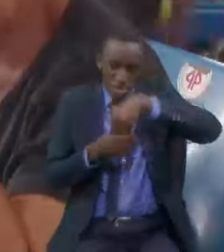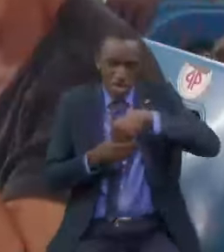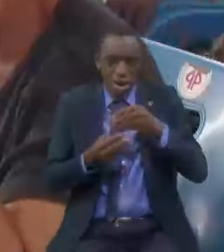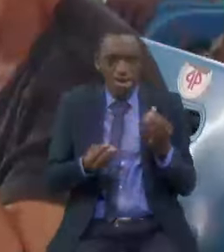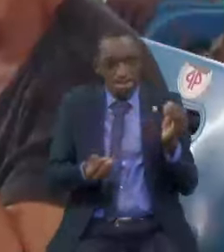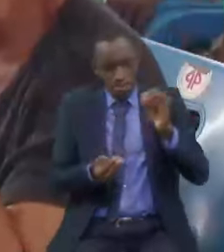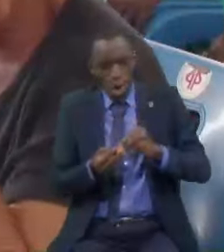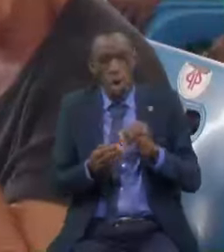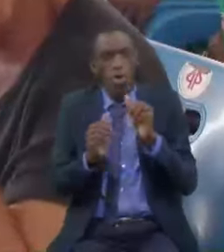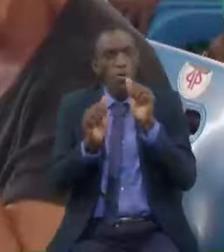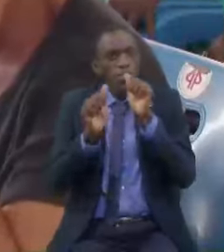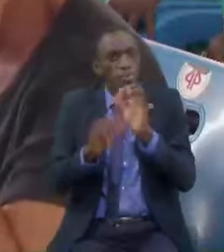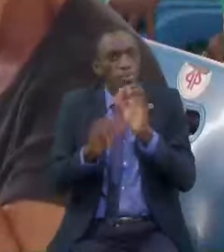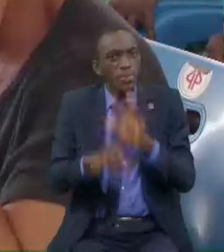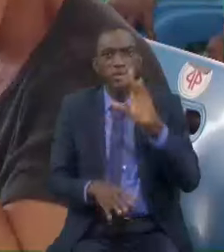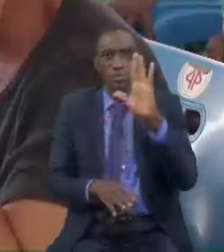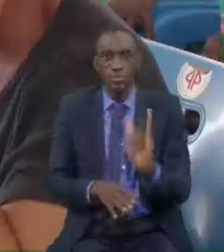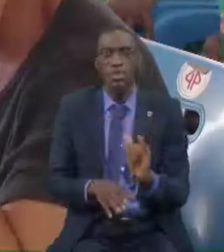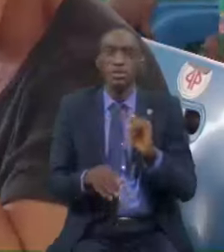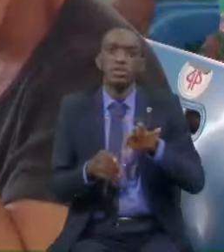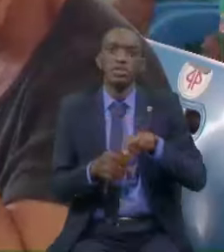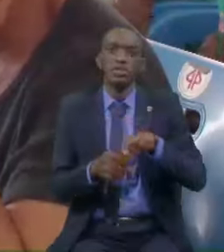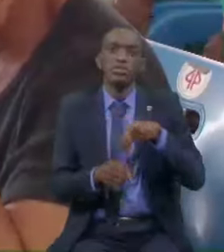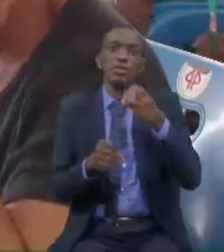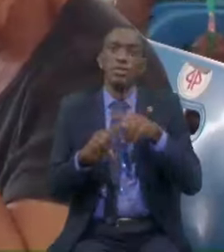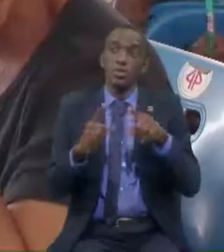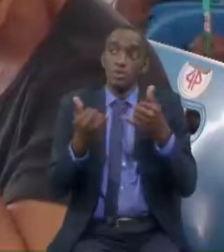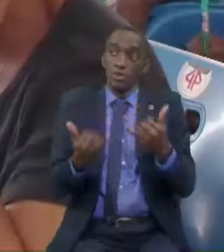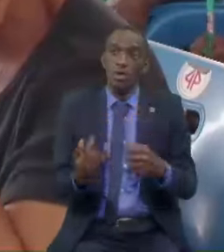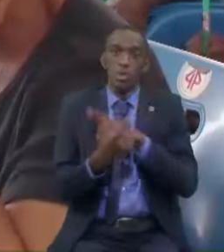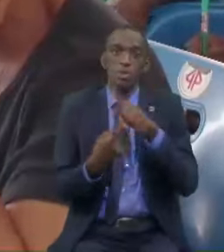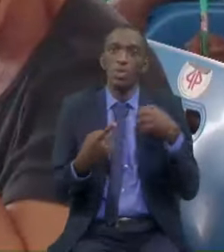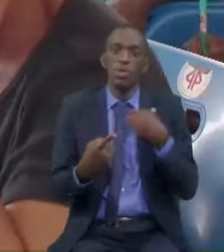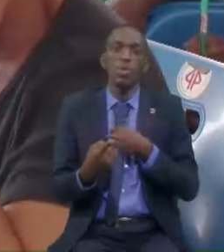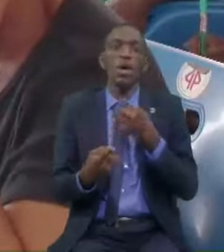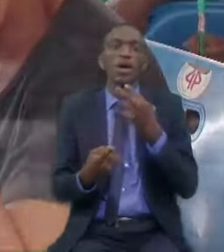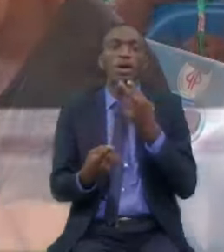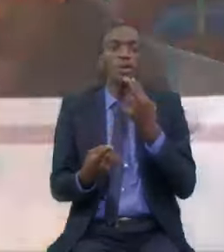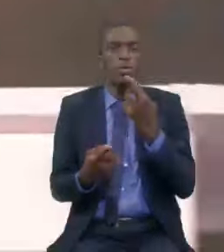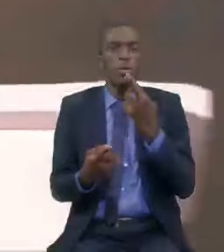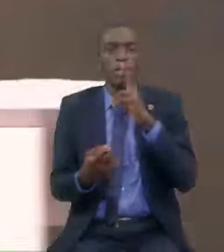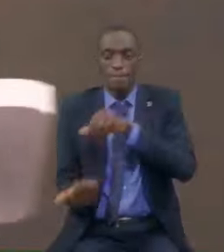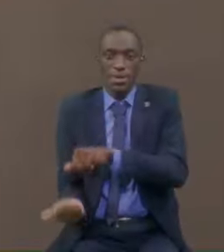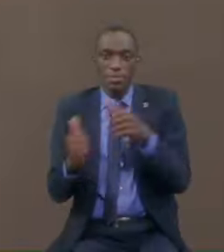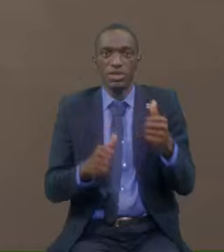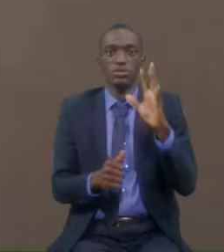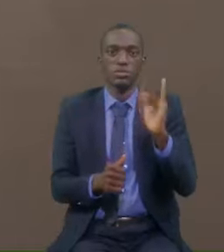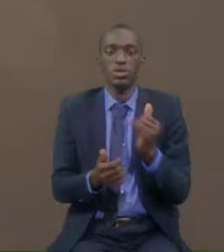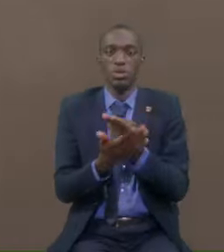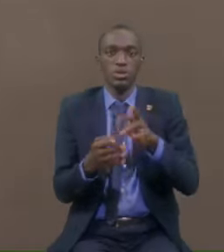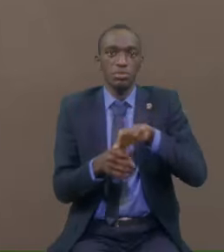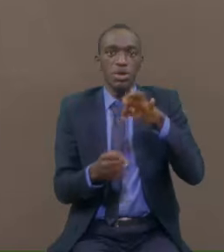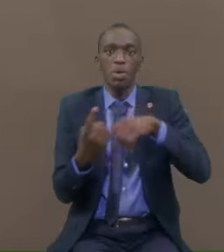And now, when we're baptized in the Holy Ghost, when we're immersed in the Holy Ghost, the Comforter